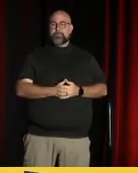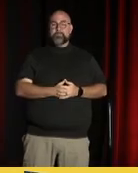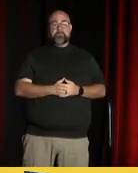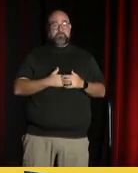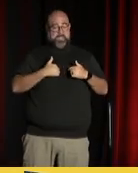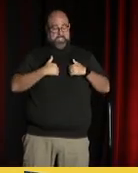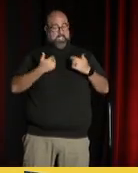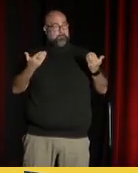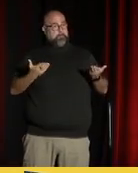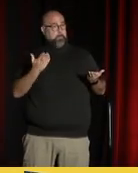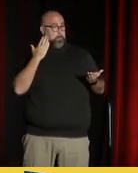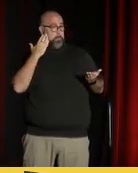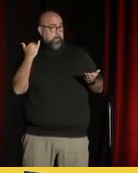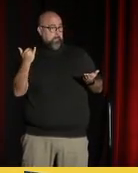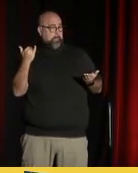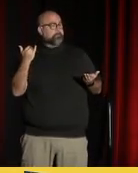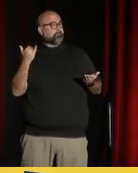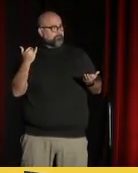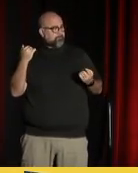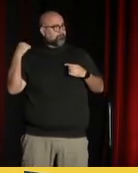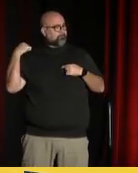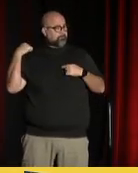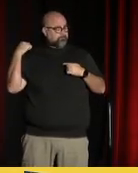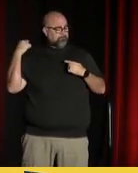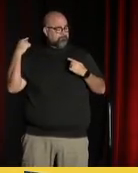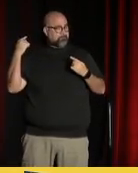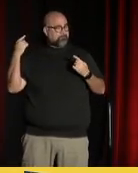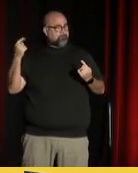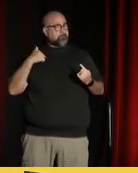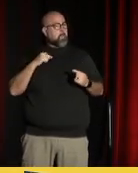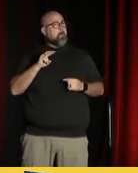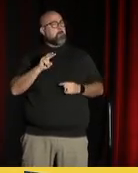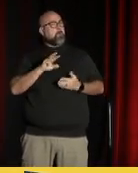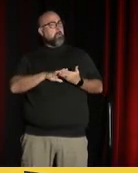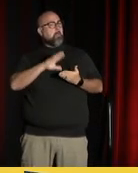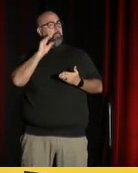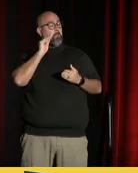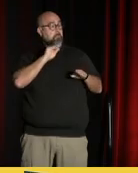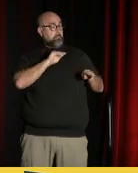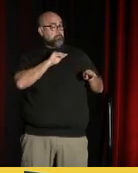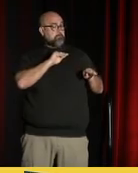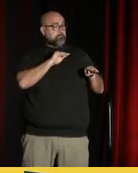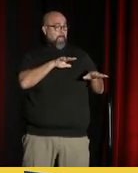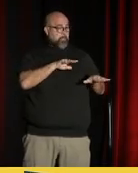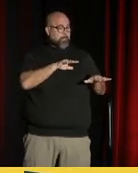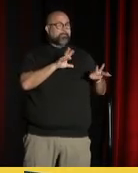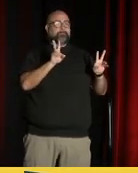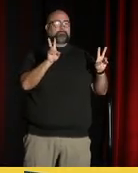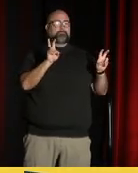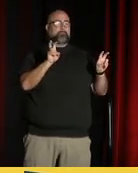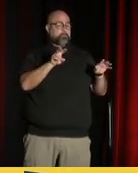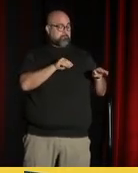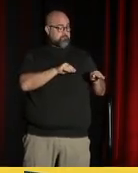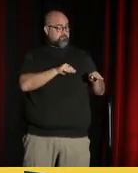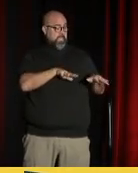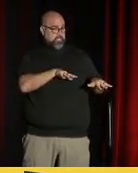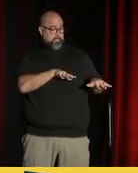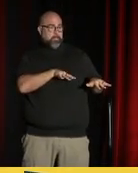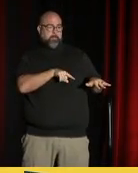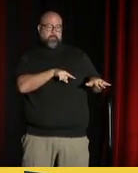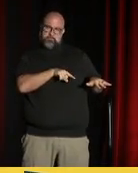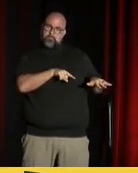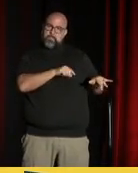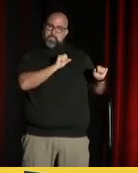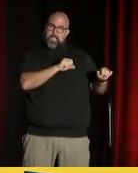I'm here because somewhere along the way, I figured out that magic, the kind that we're going to do today, has something